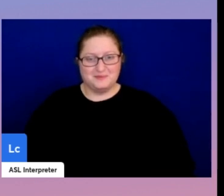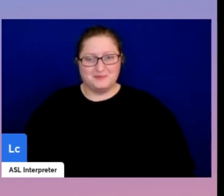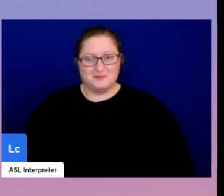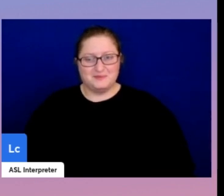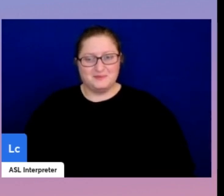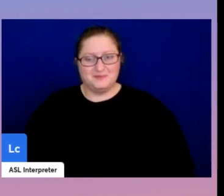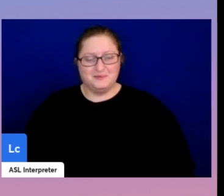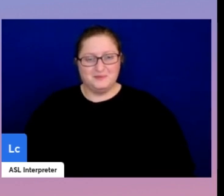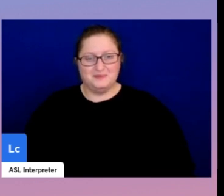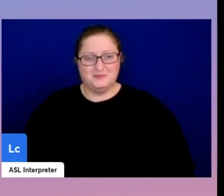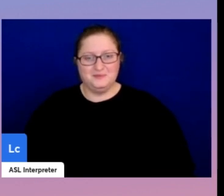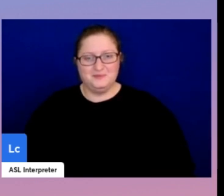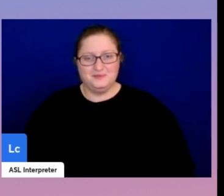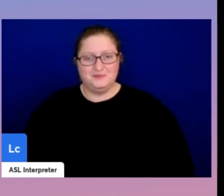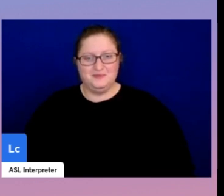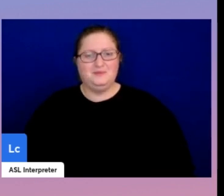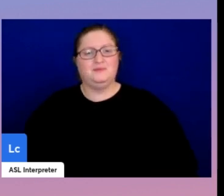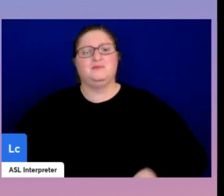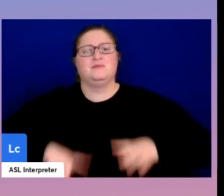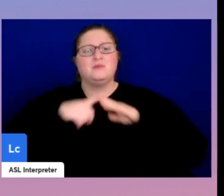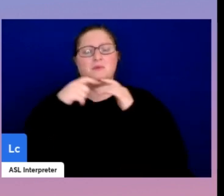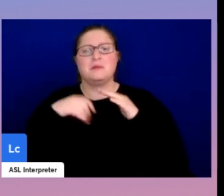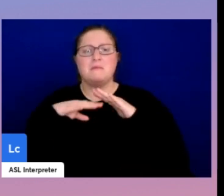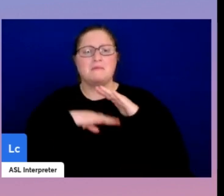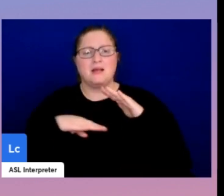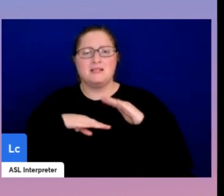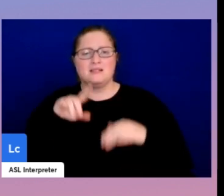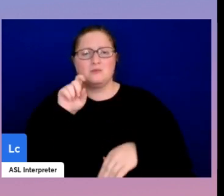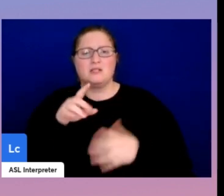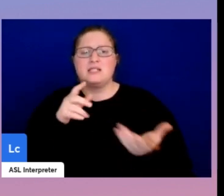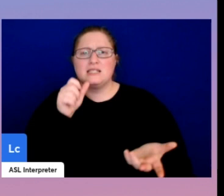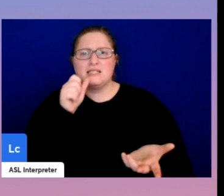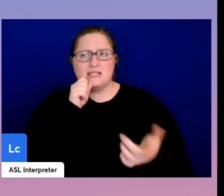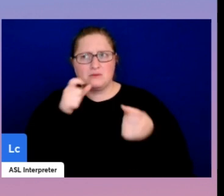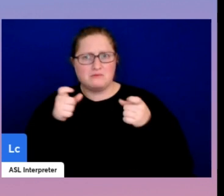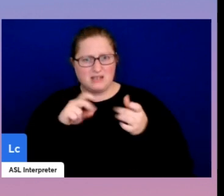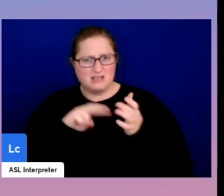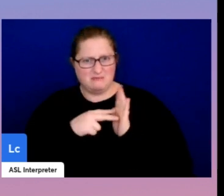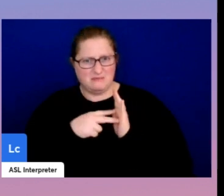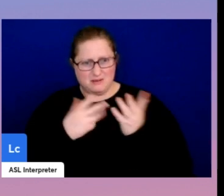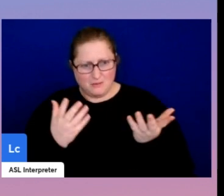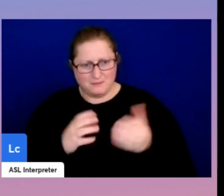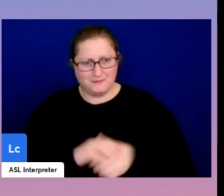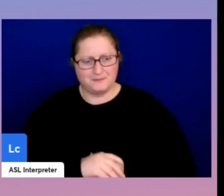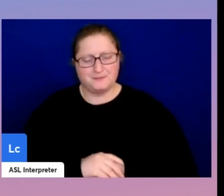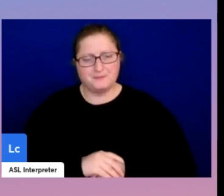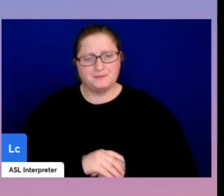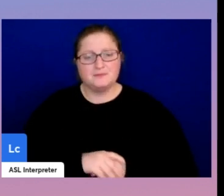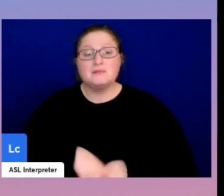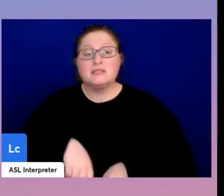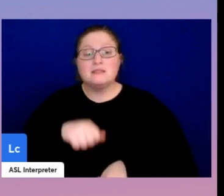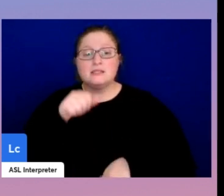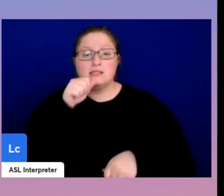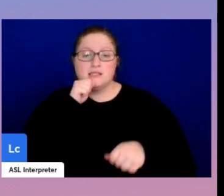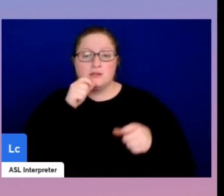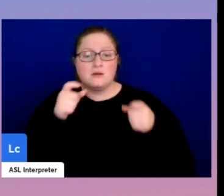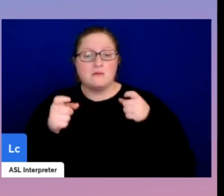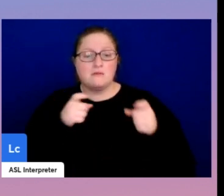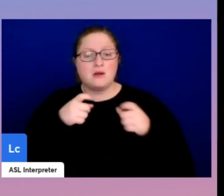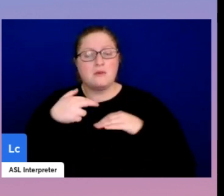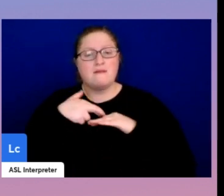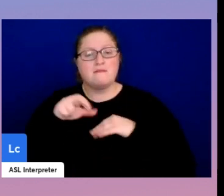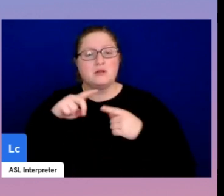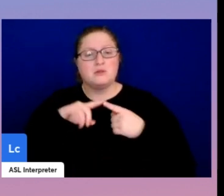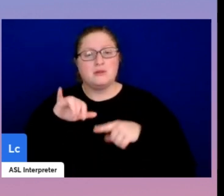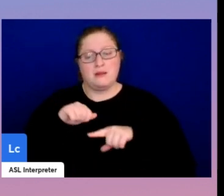Let's start with the basic fundamental question. What is secrets management? Secret management refers to the